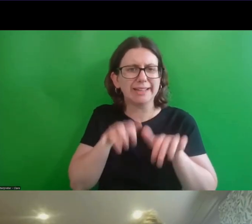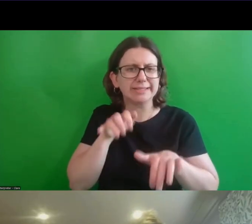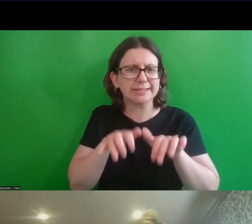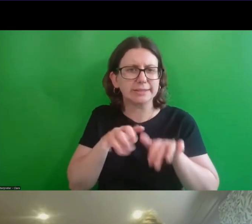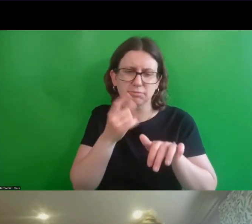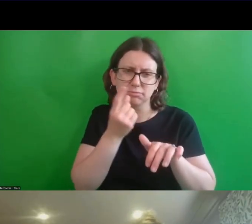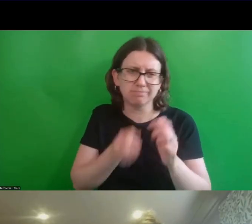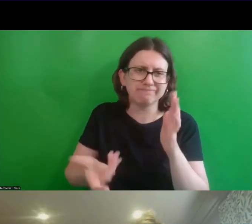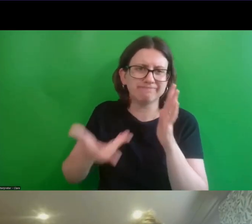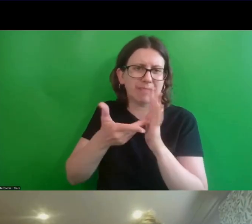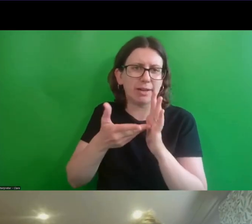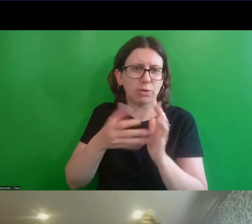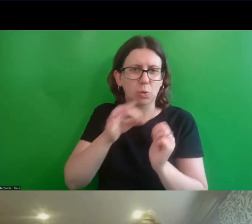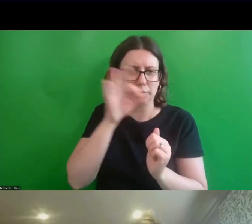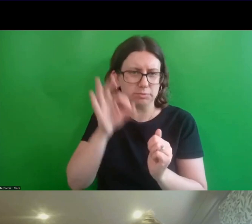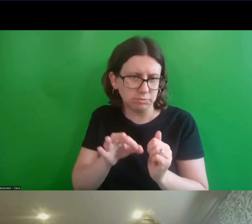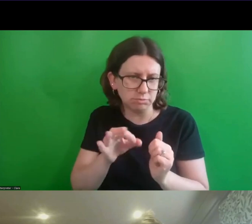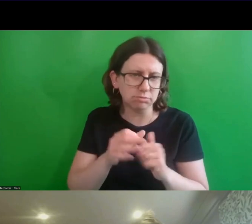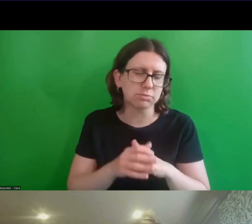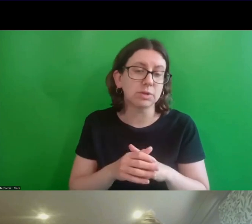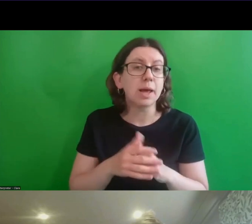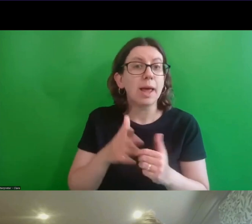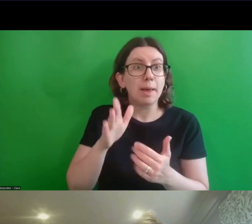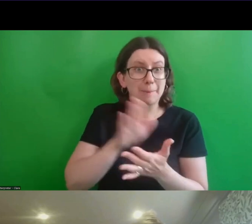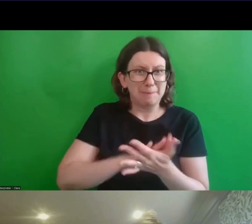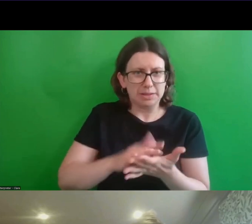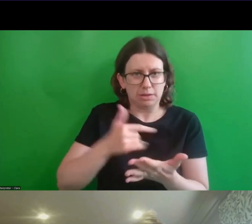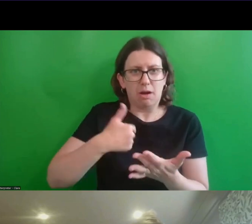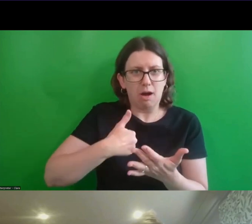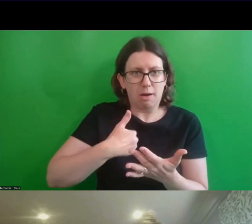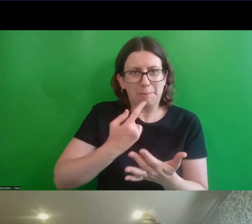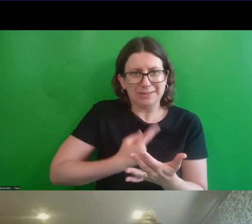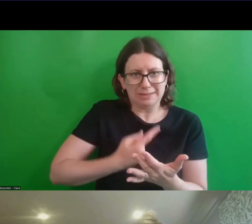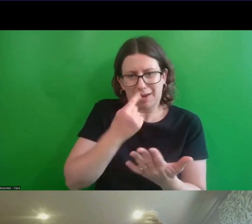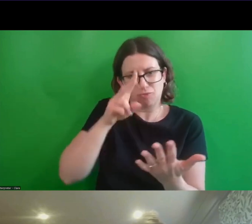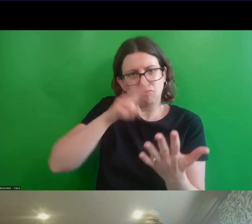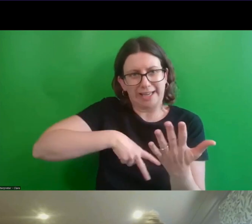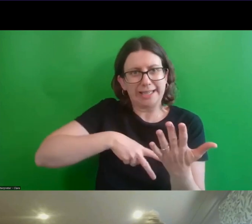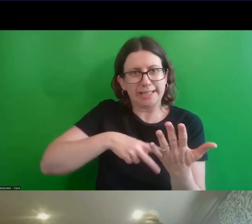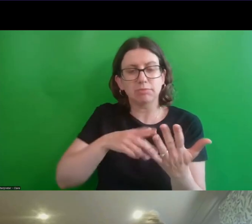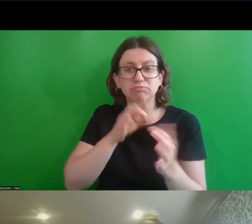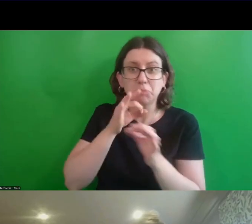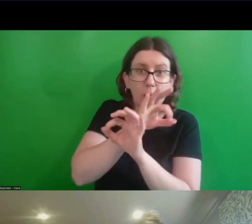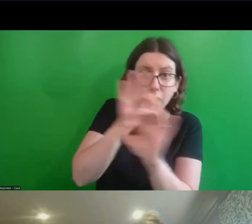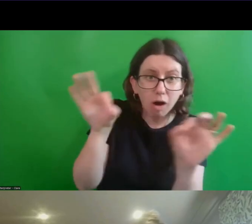I will be able to read those out to colleagues and they can answer those questions.